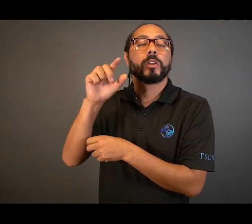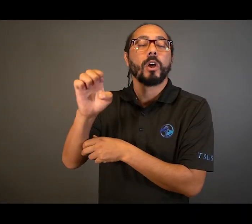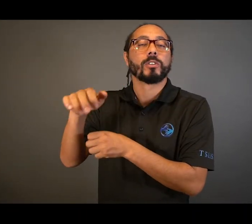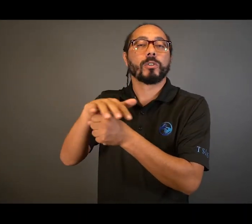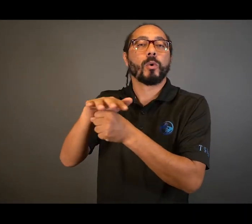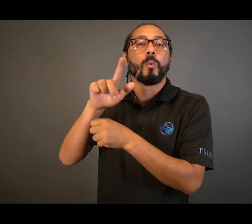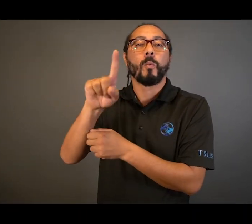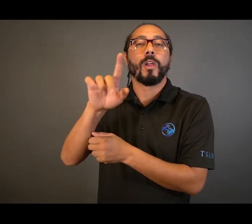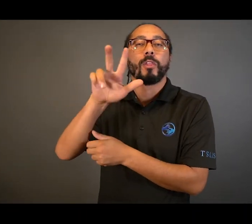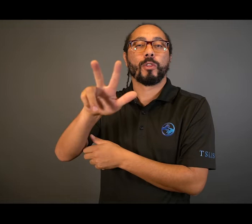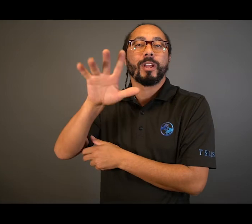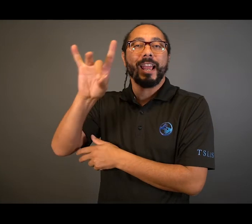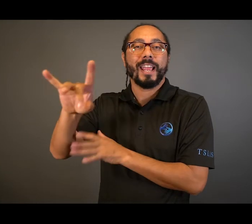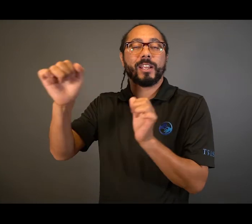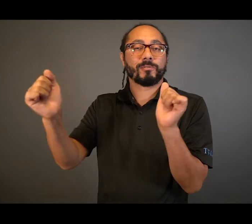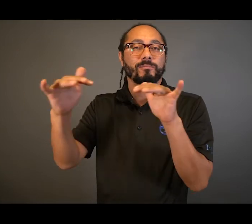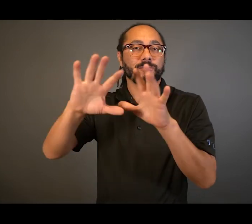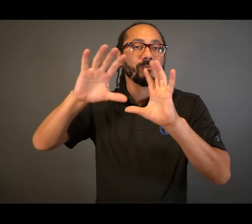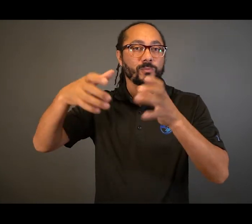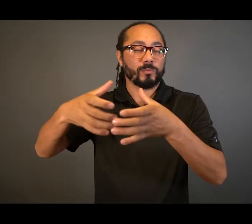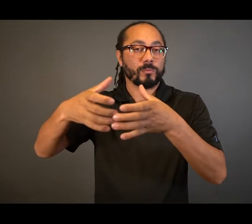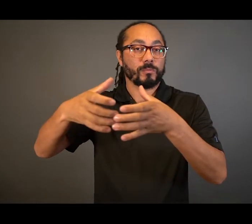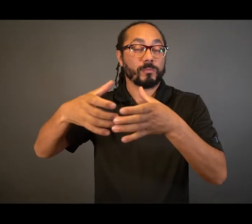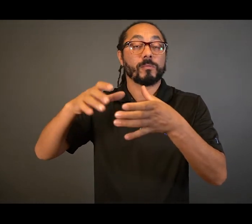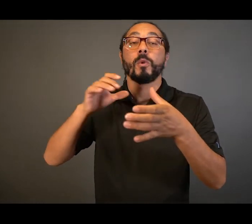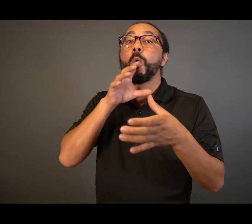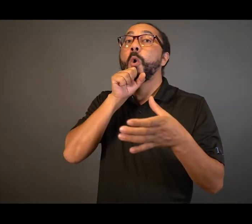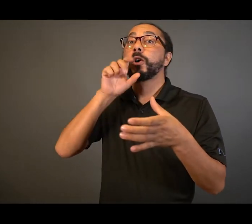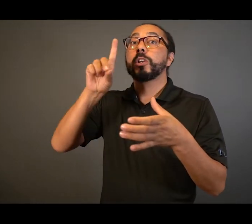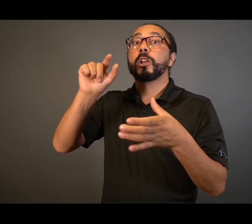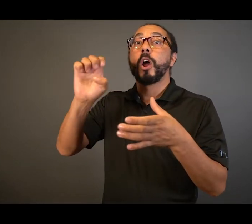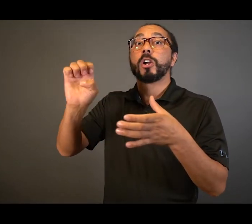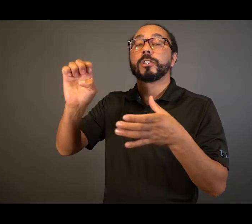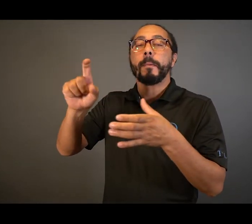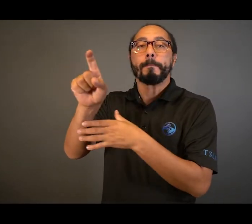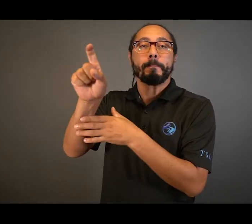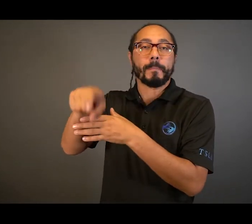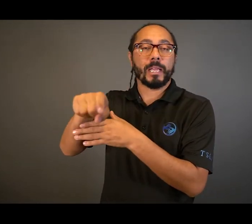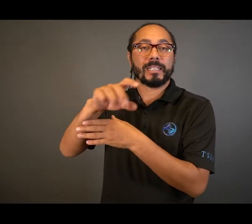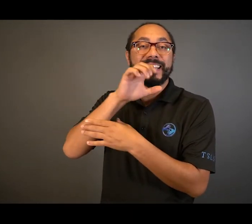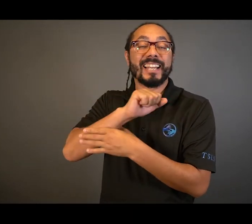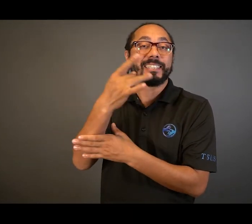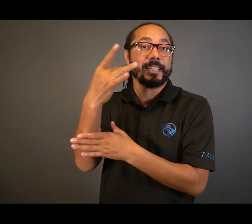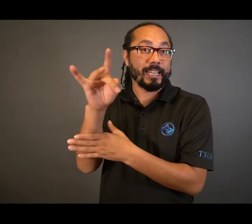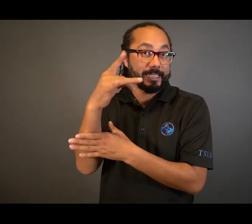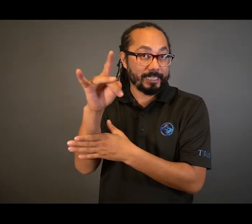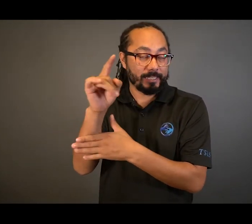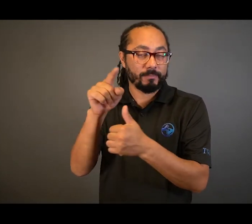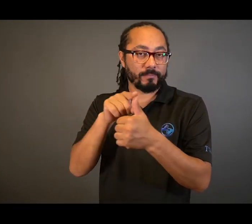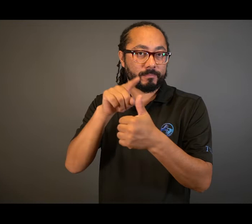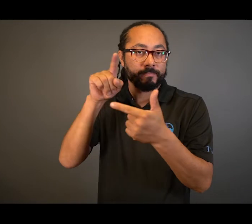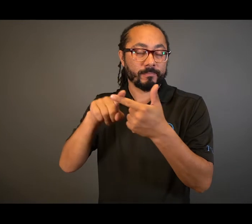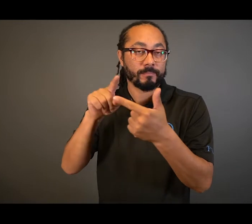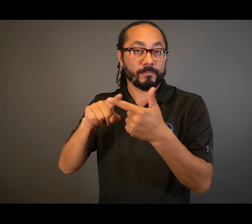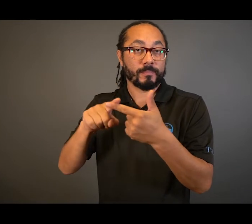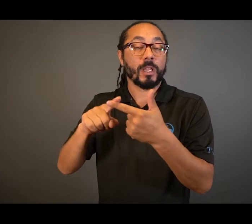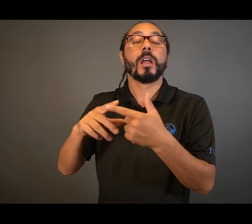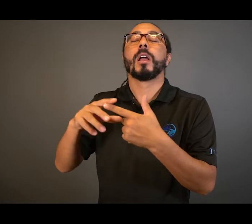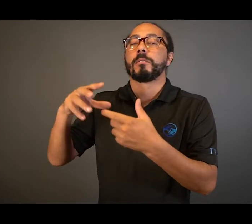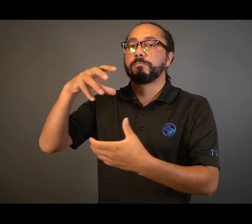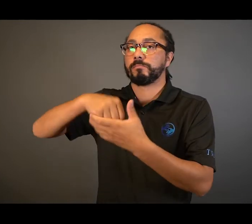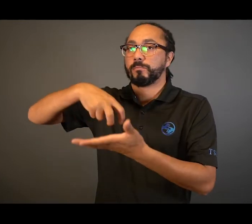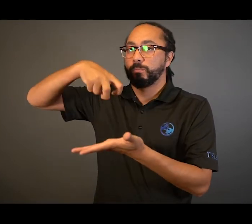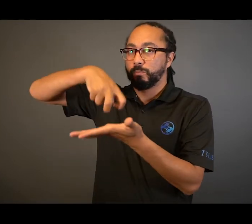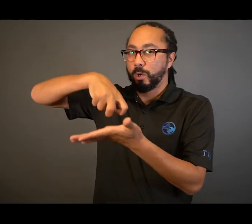Orange Lodge, Local 138. The Orange Lodge required that individuals must be at least 18 years